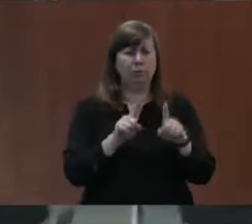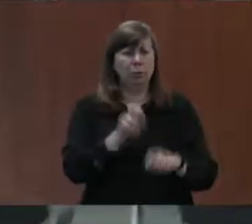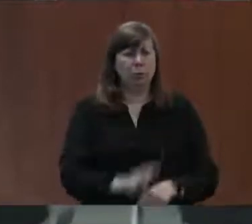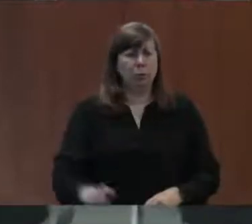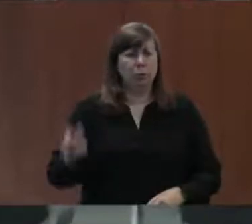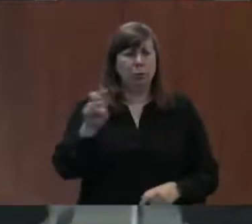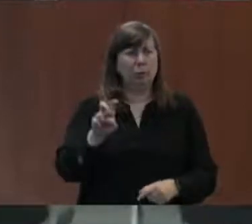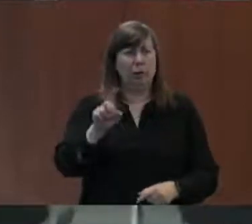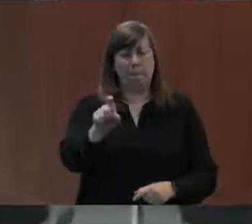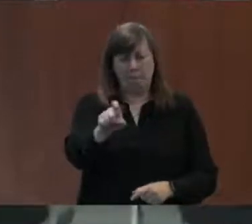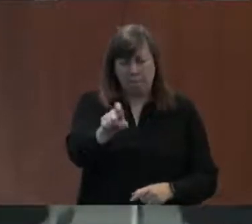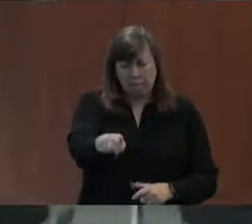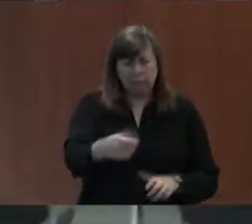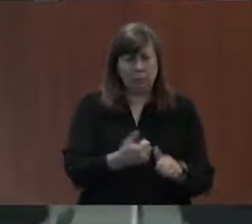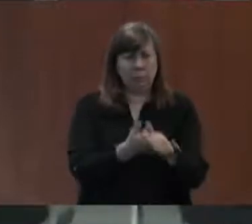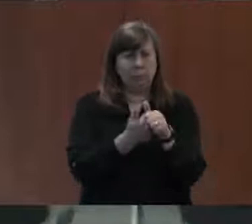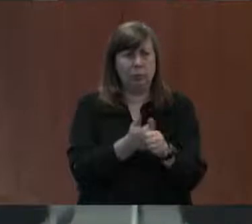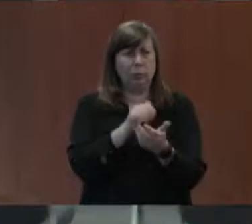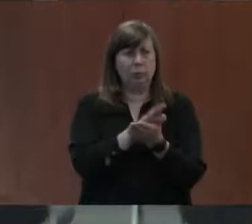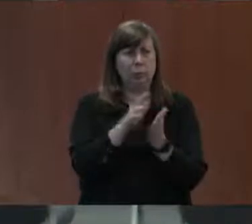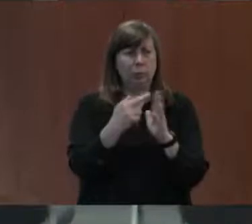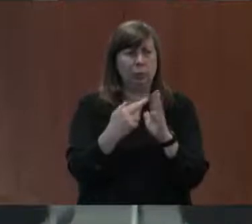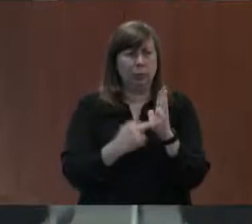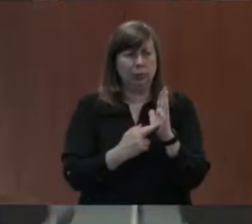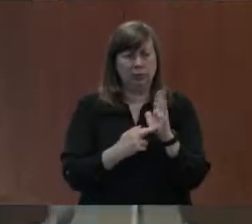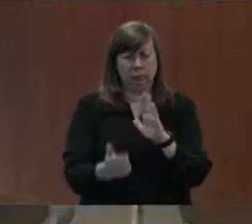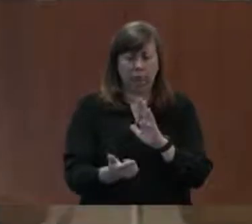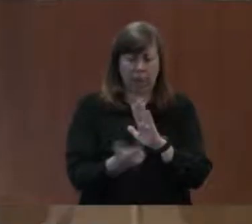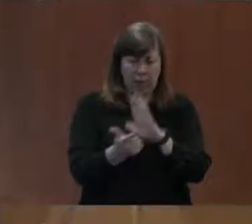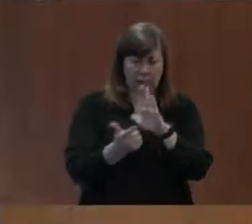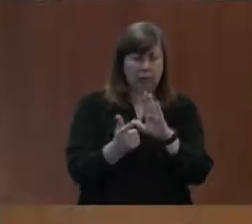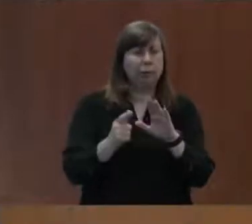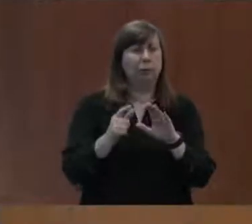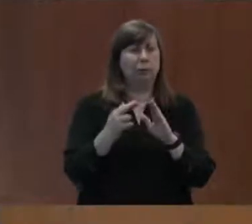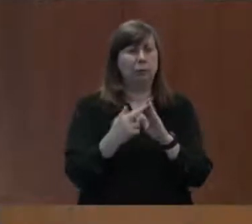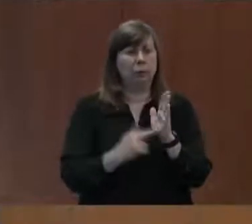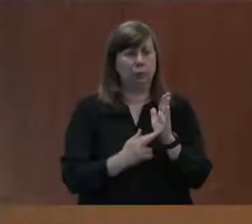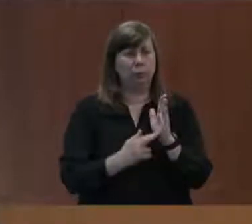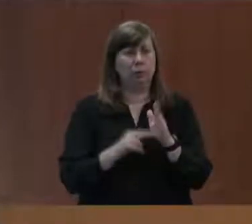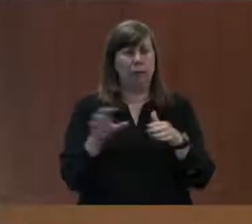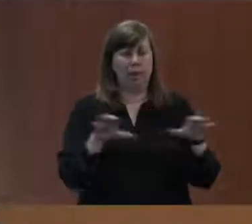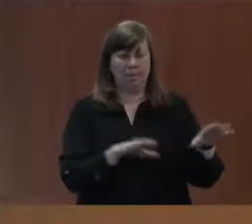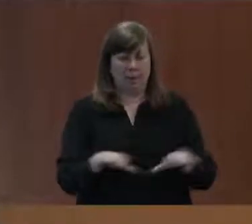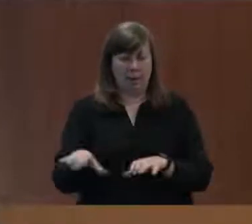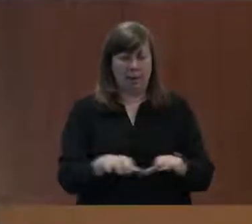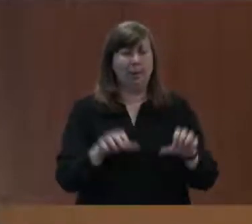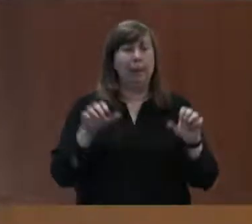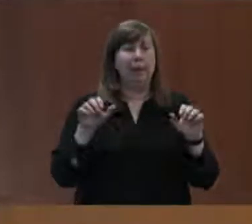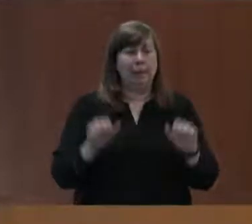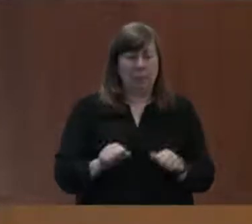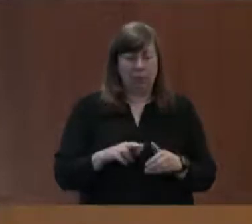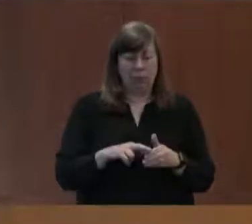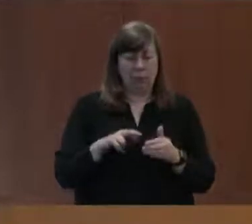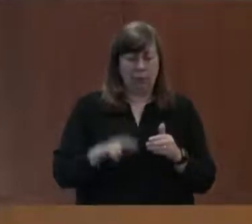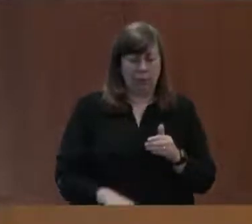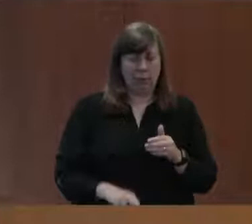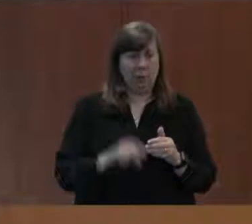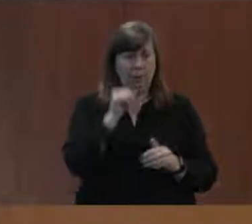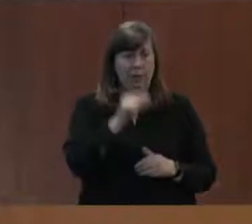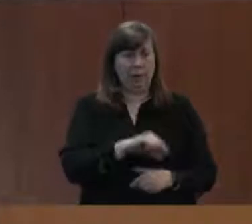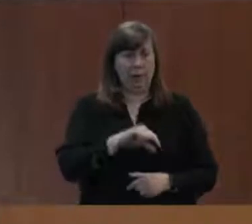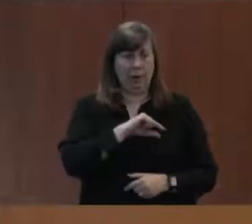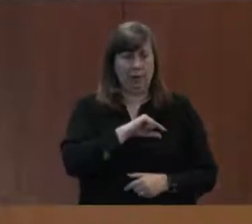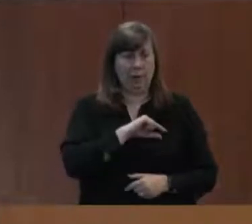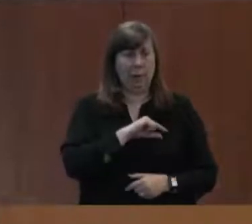trips must follow school rules. Violations of rules of conduct may result in